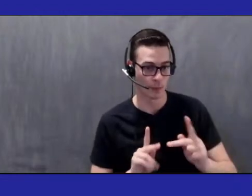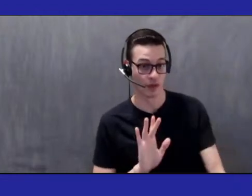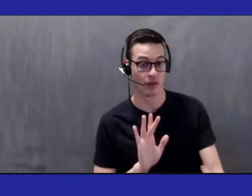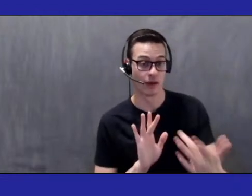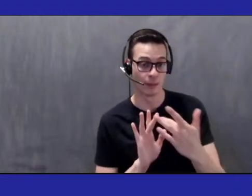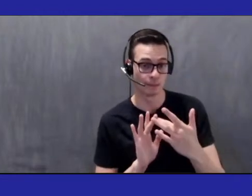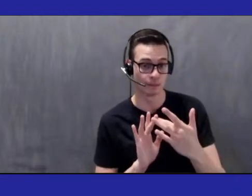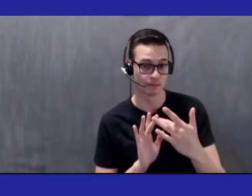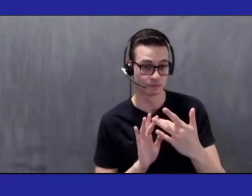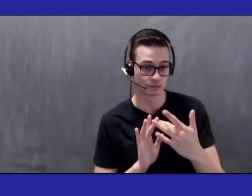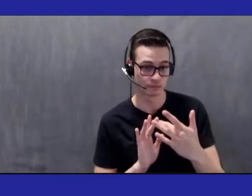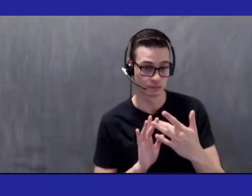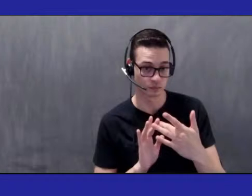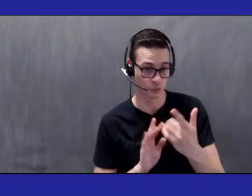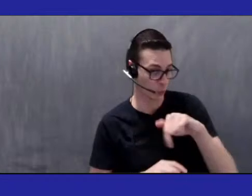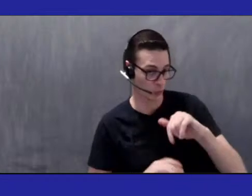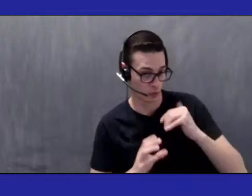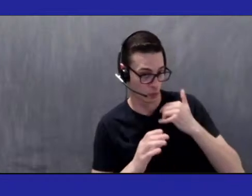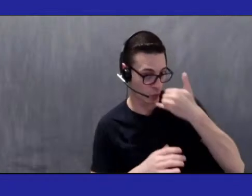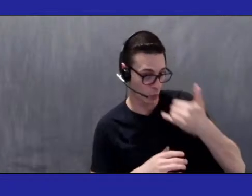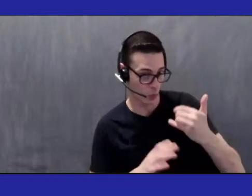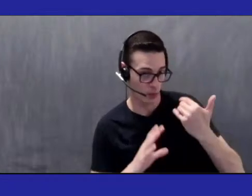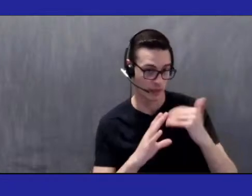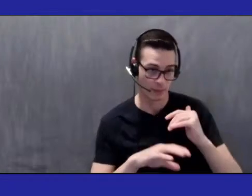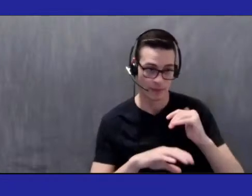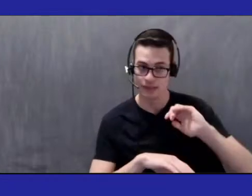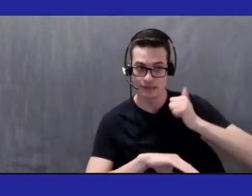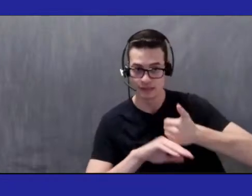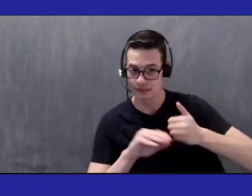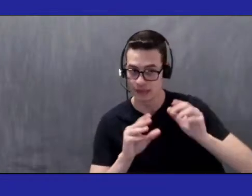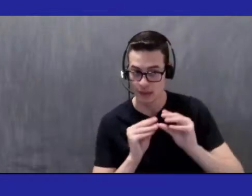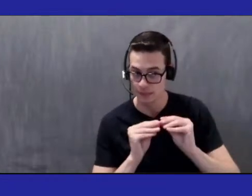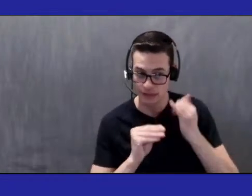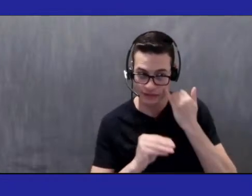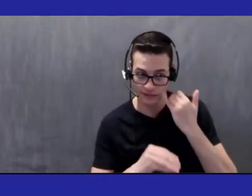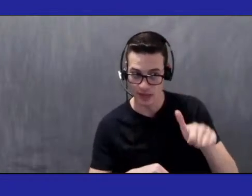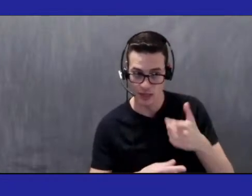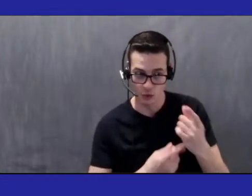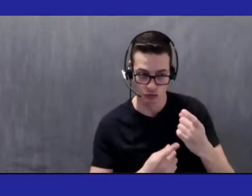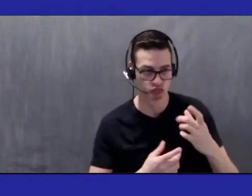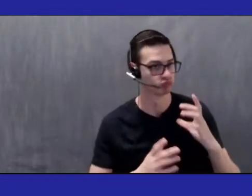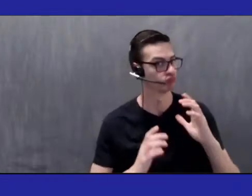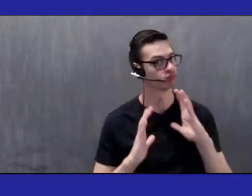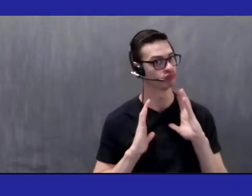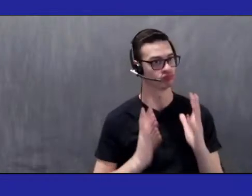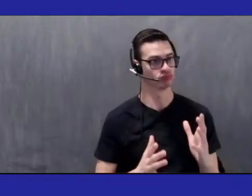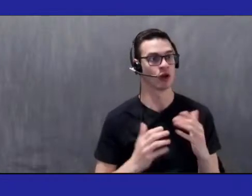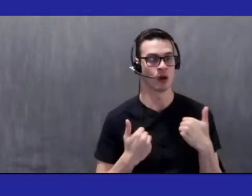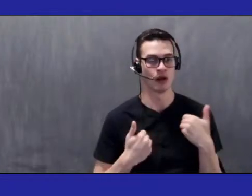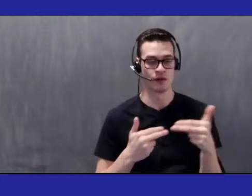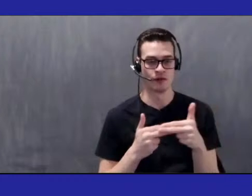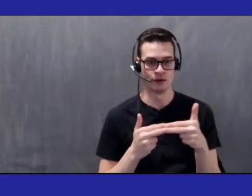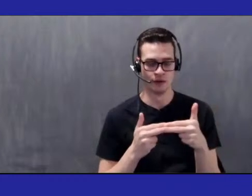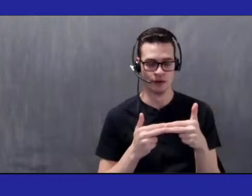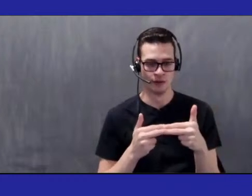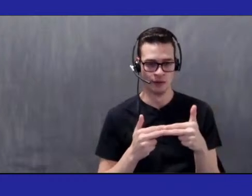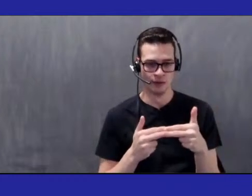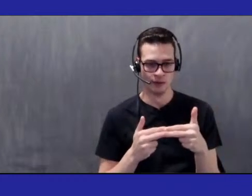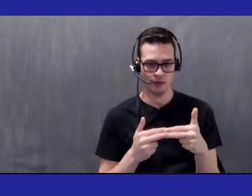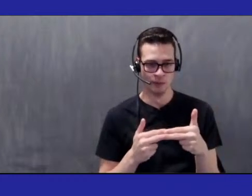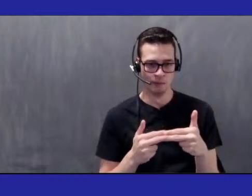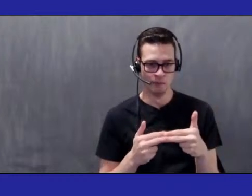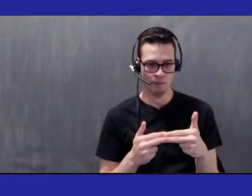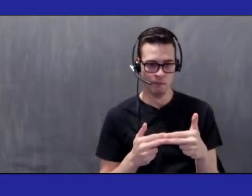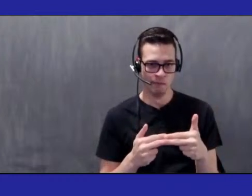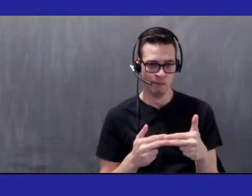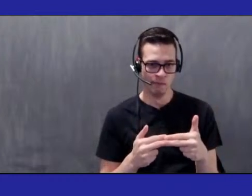we call them, email them, happy to set up time with them if they have any of those questions. We have a deck that we, is kind of like a canned deck